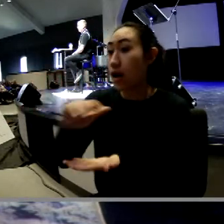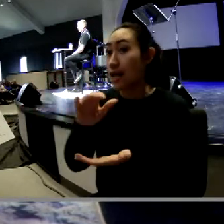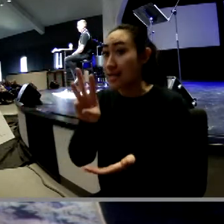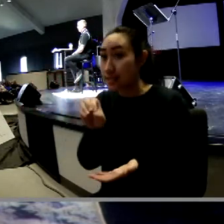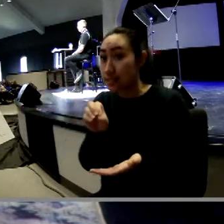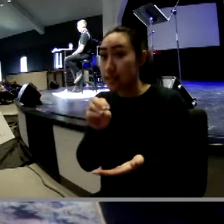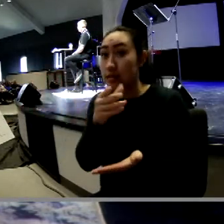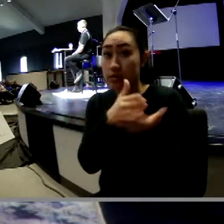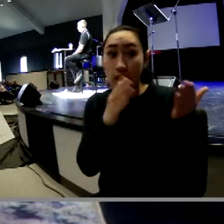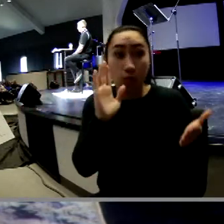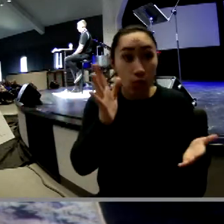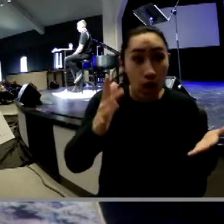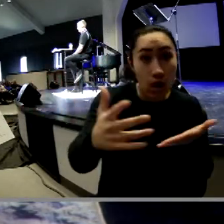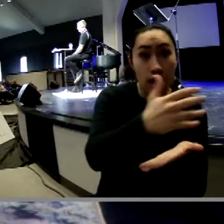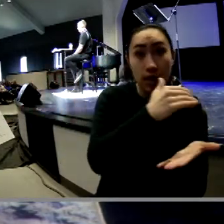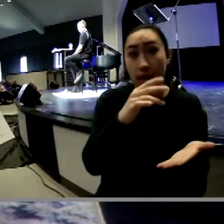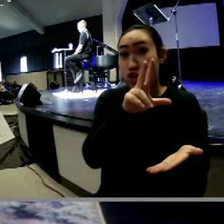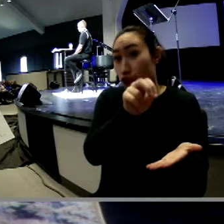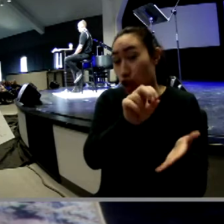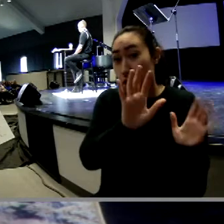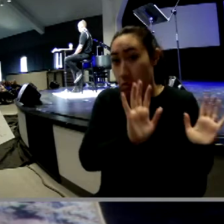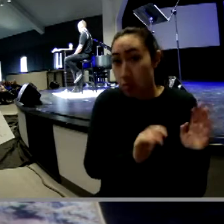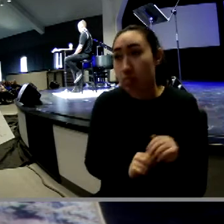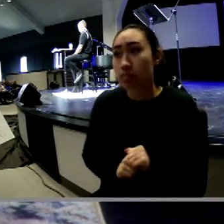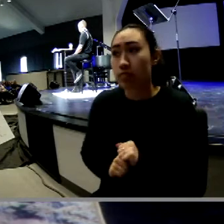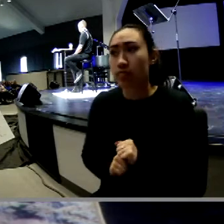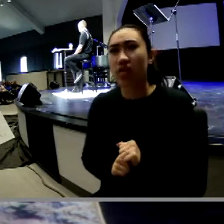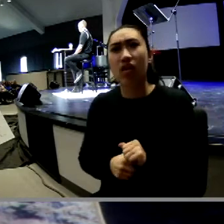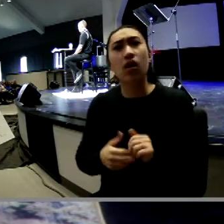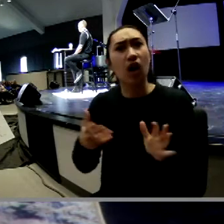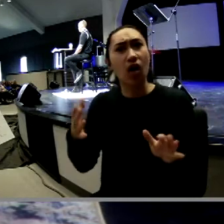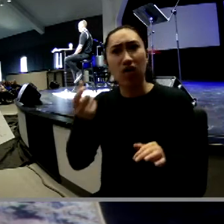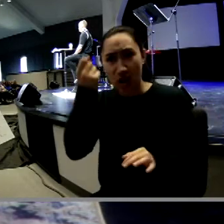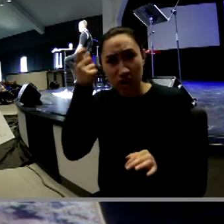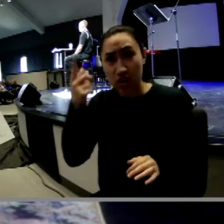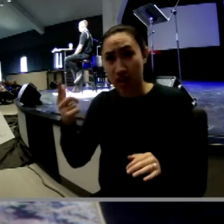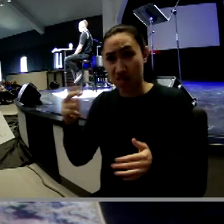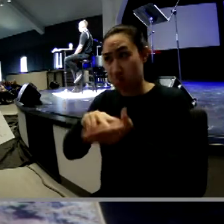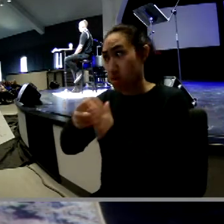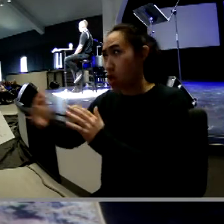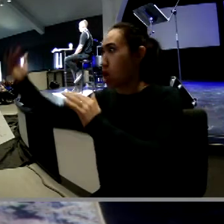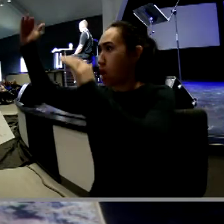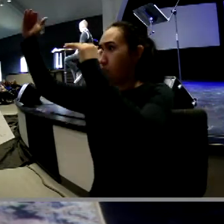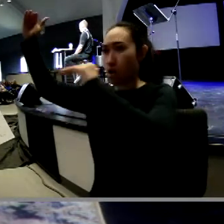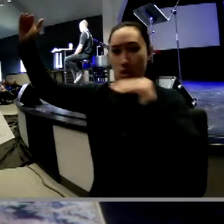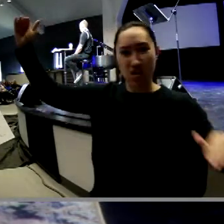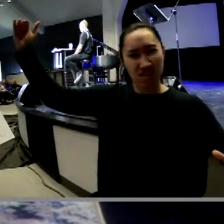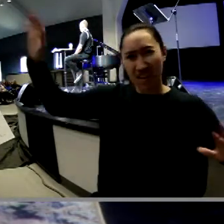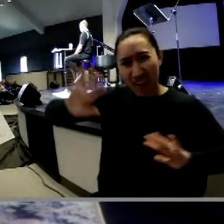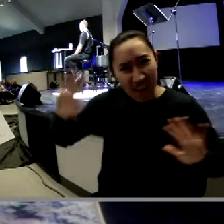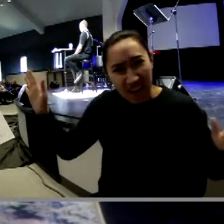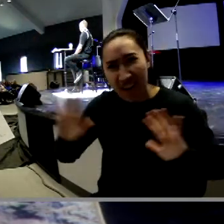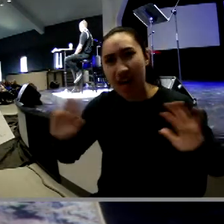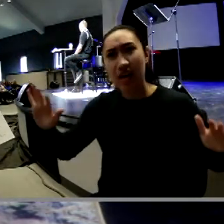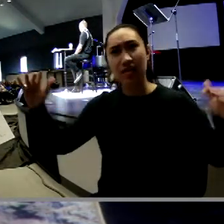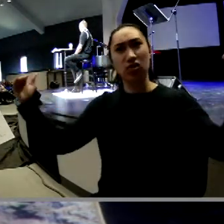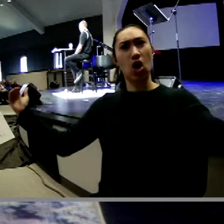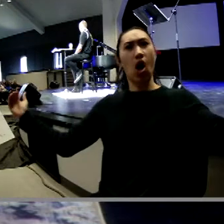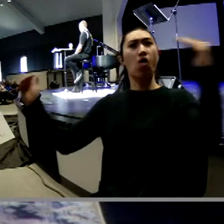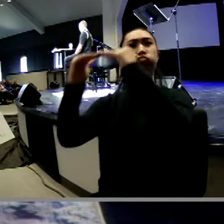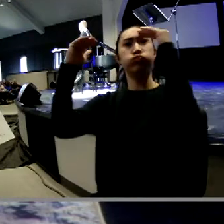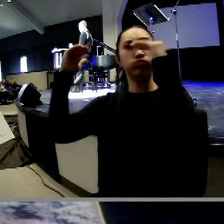you have the potential for 60, and that's the best for you. I think some of you come from a pretty tough story, and you know what's big for